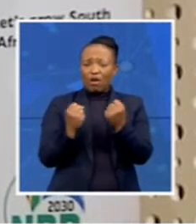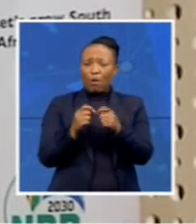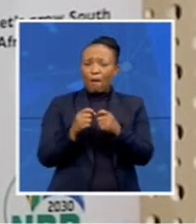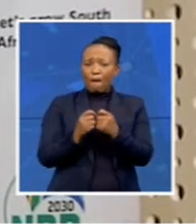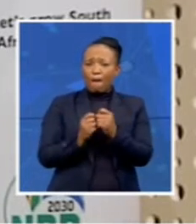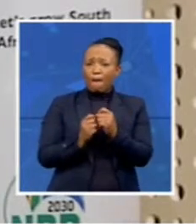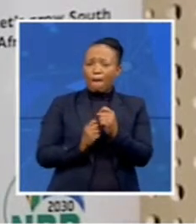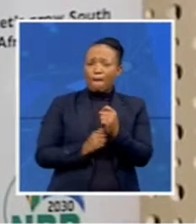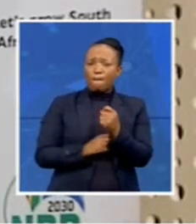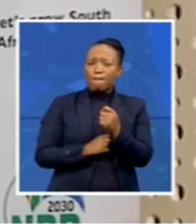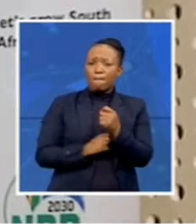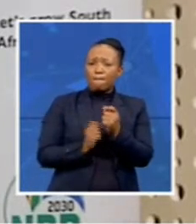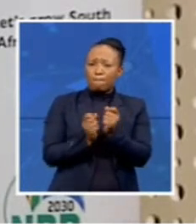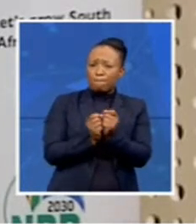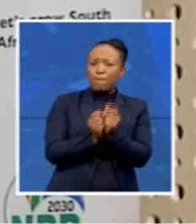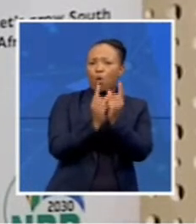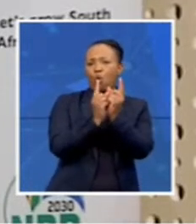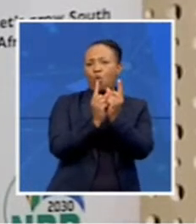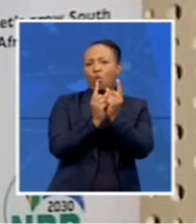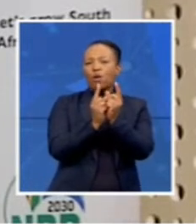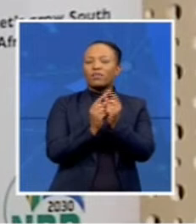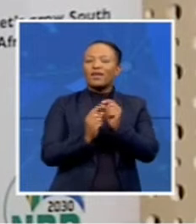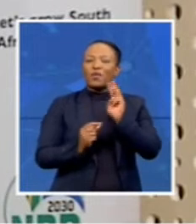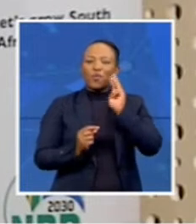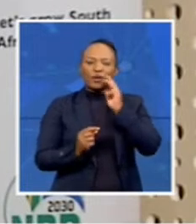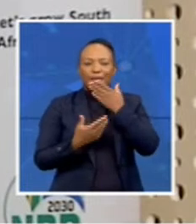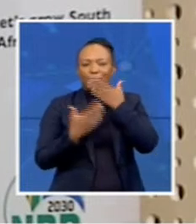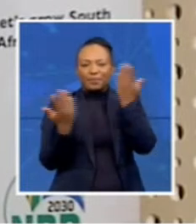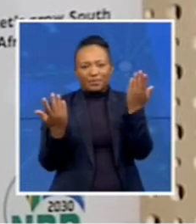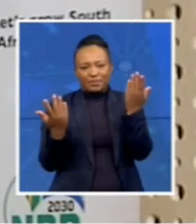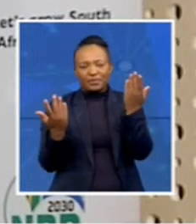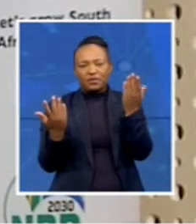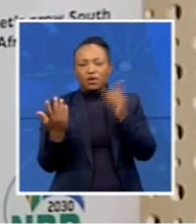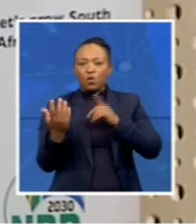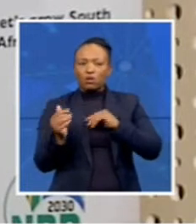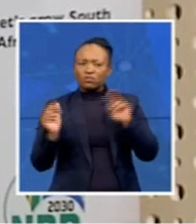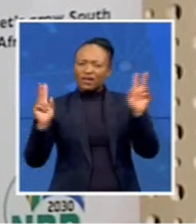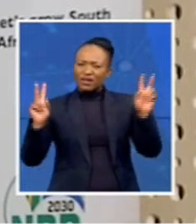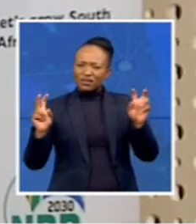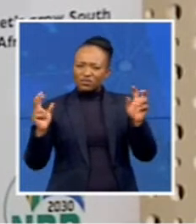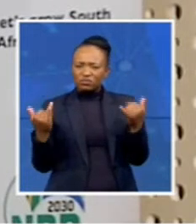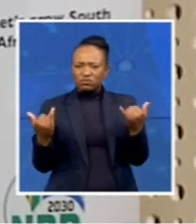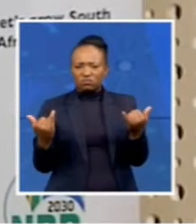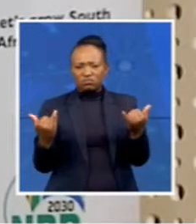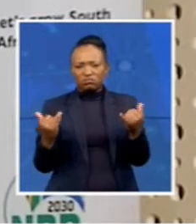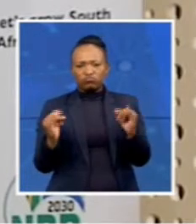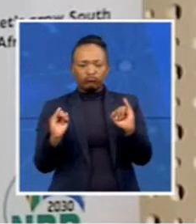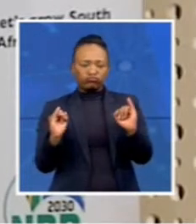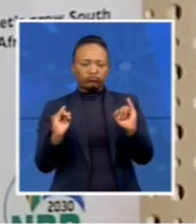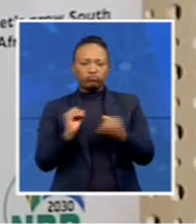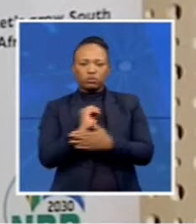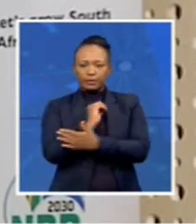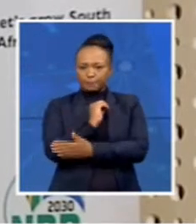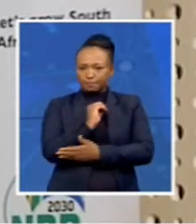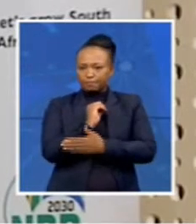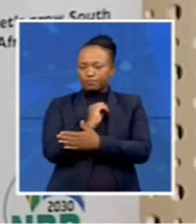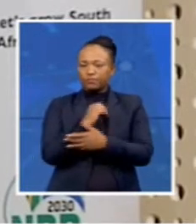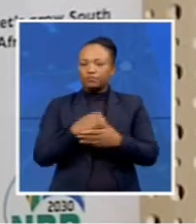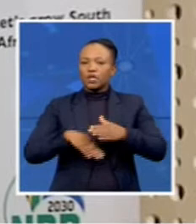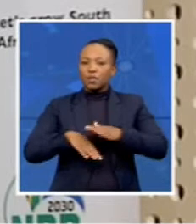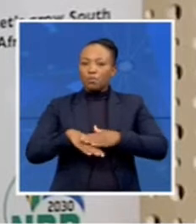issue in our country more than any other. And we are focusing on this